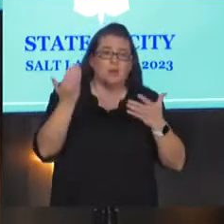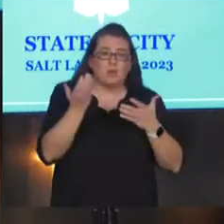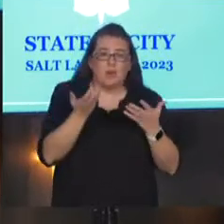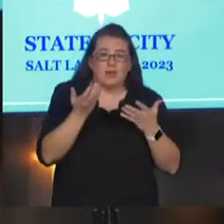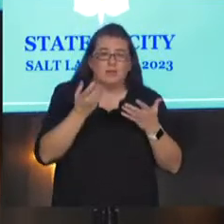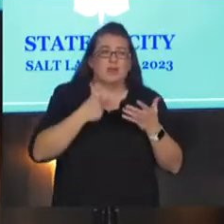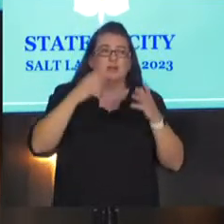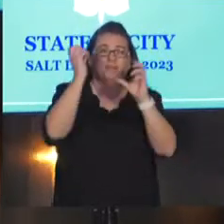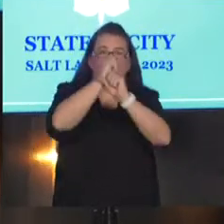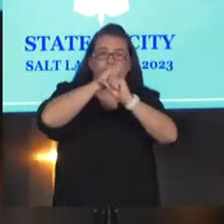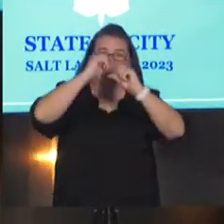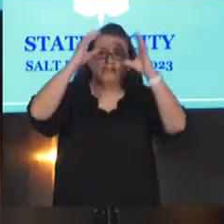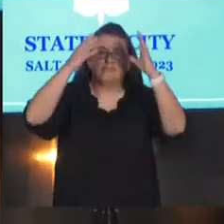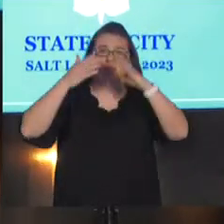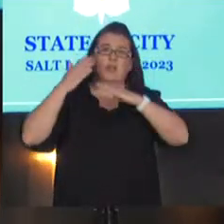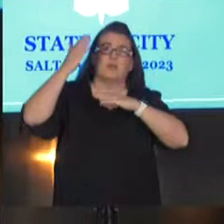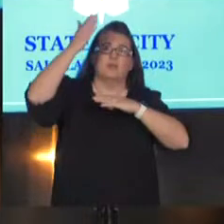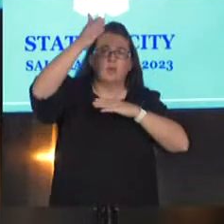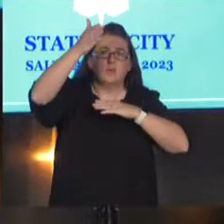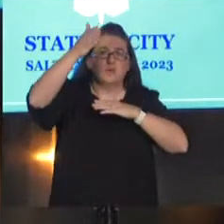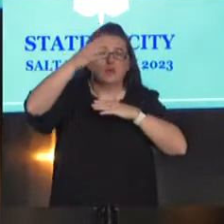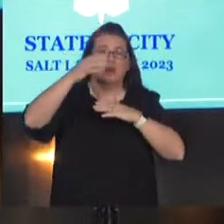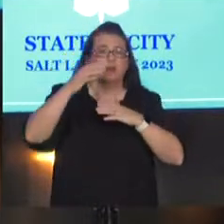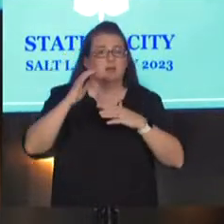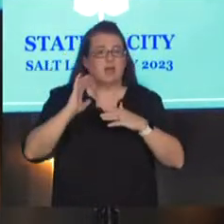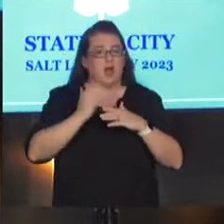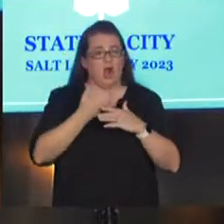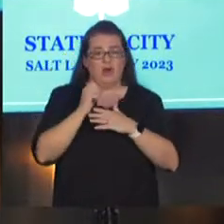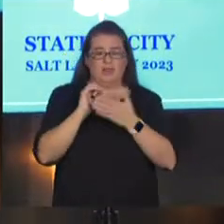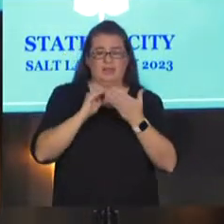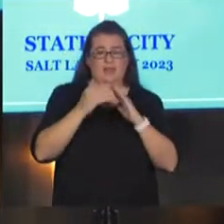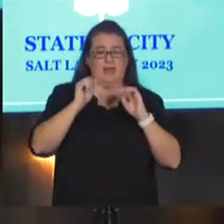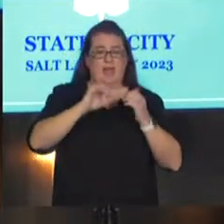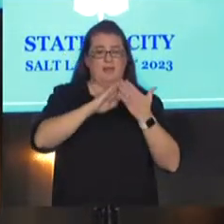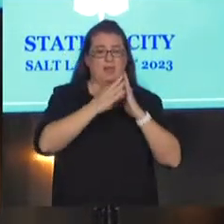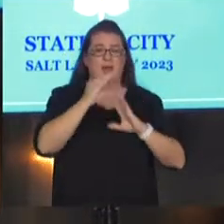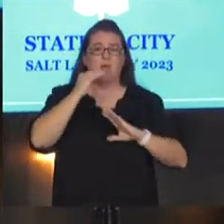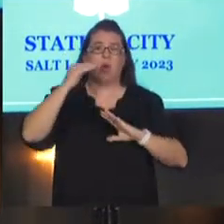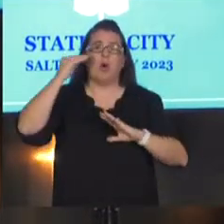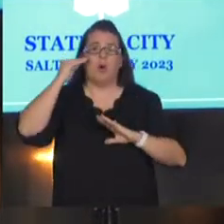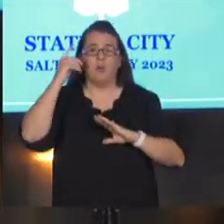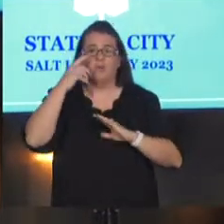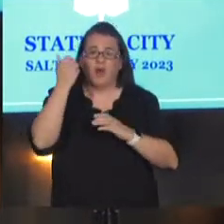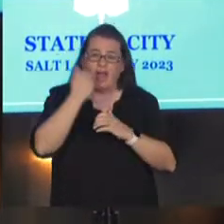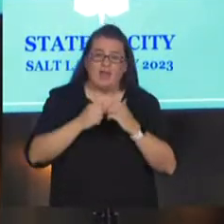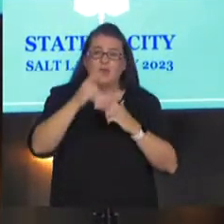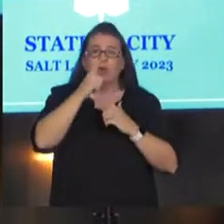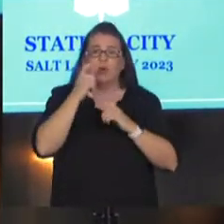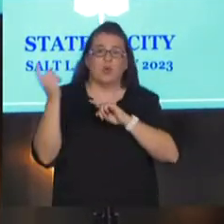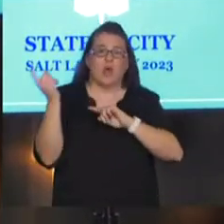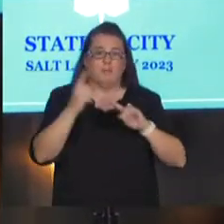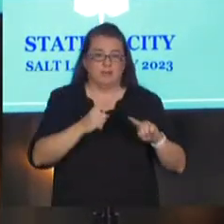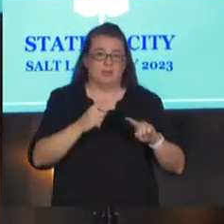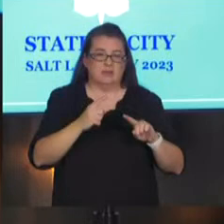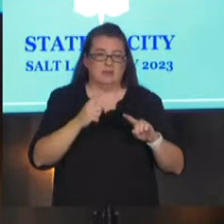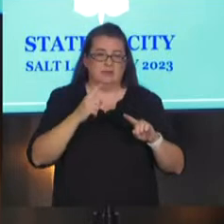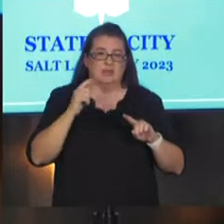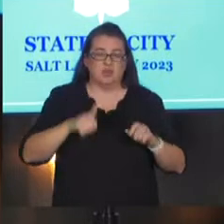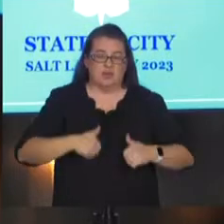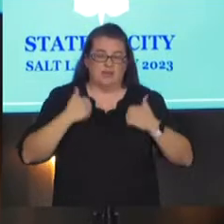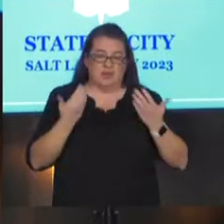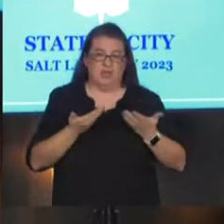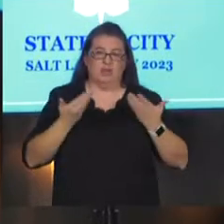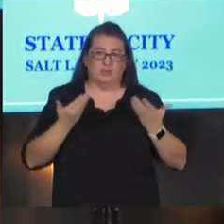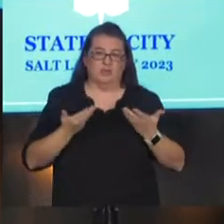Salt Lake City is home to everyone who chooses to make a home here and has basic safety and prosperity that is the American